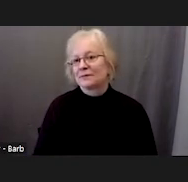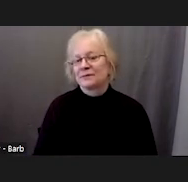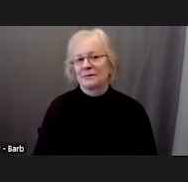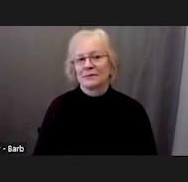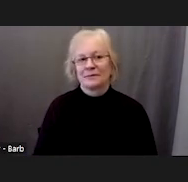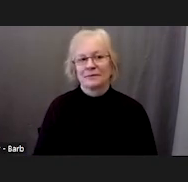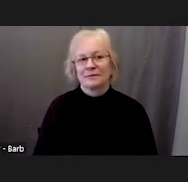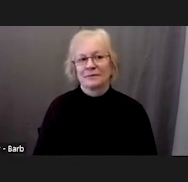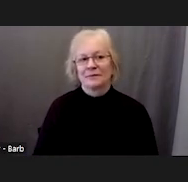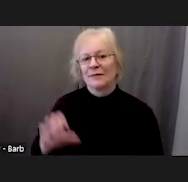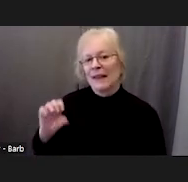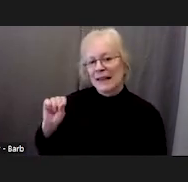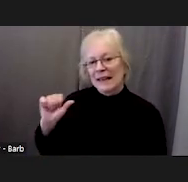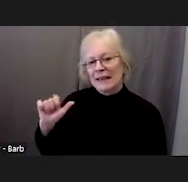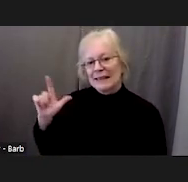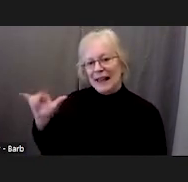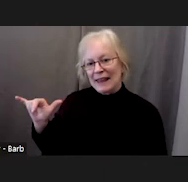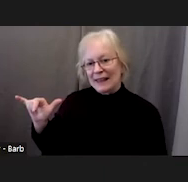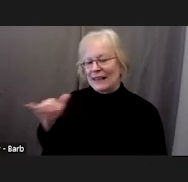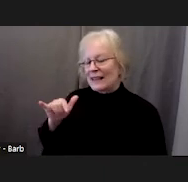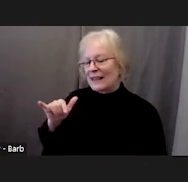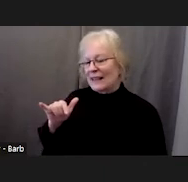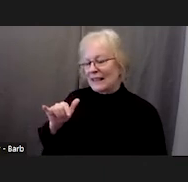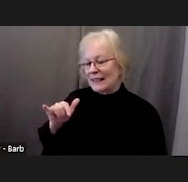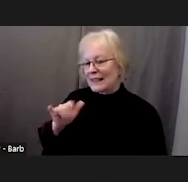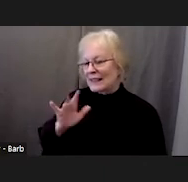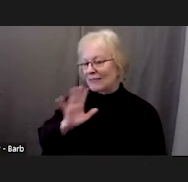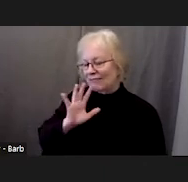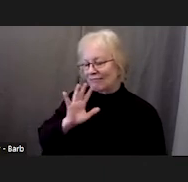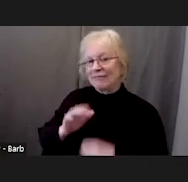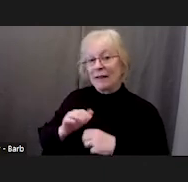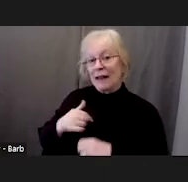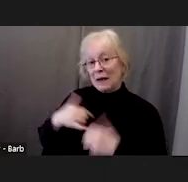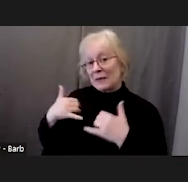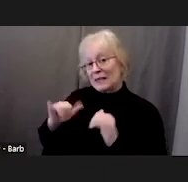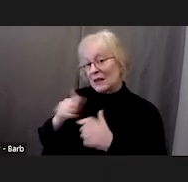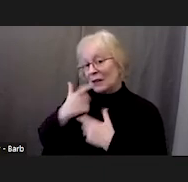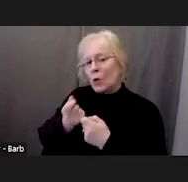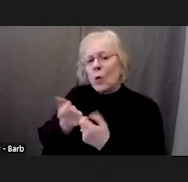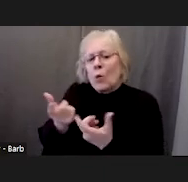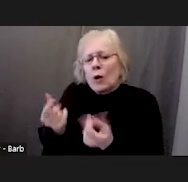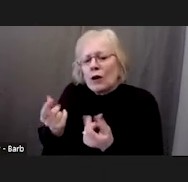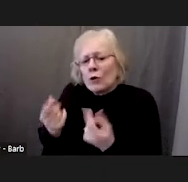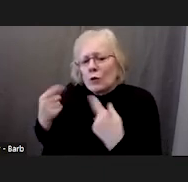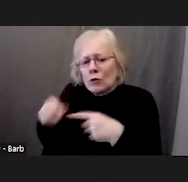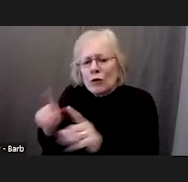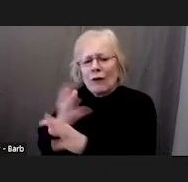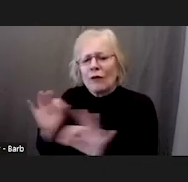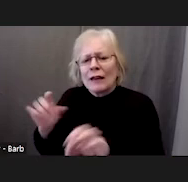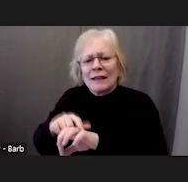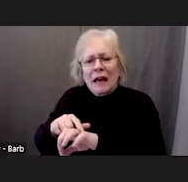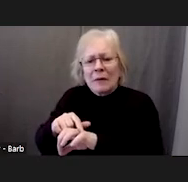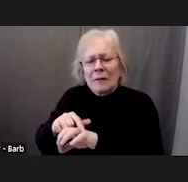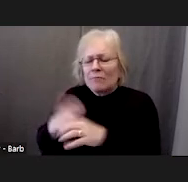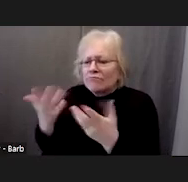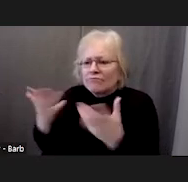I'm still interested in hearing what you actually do in your free time. Maybe that's Amelie,